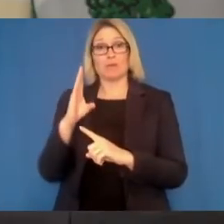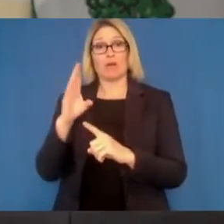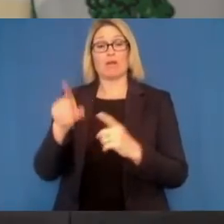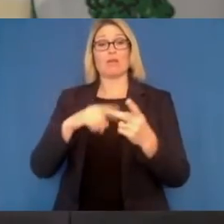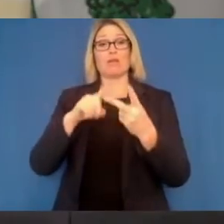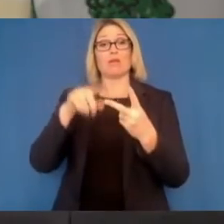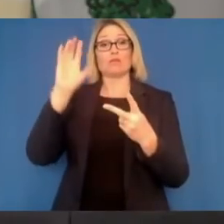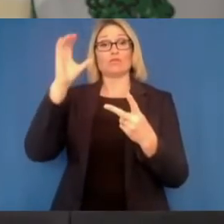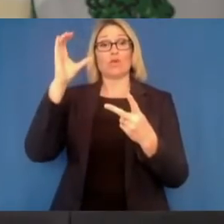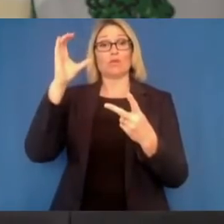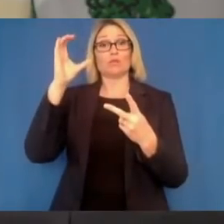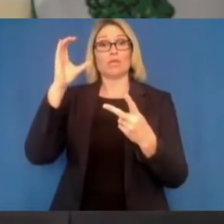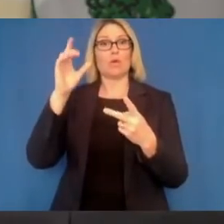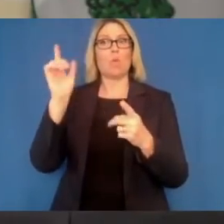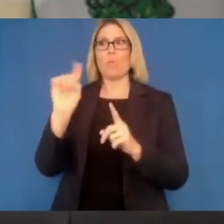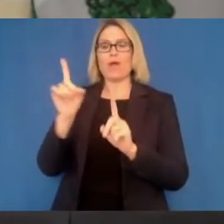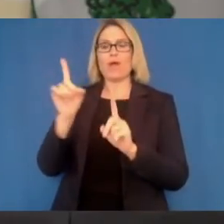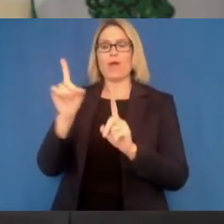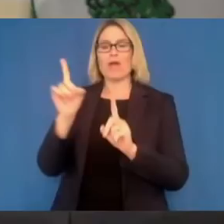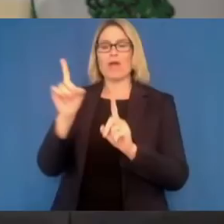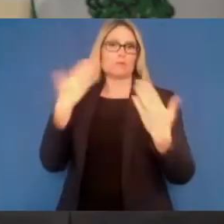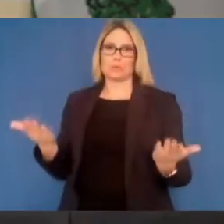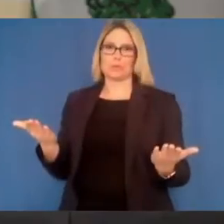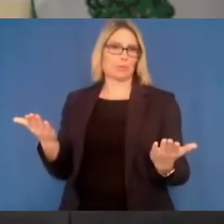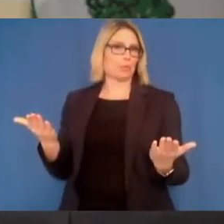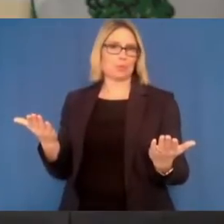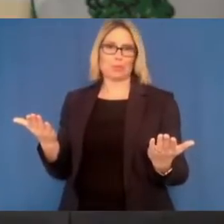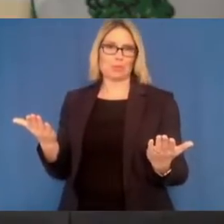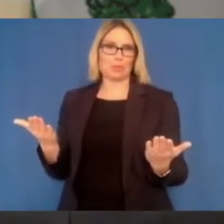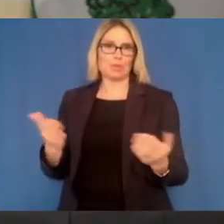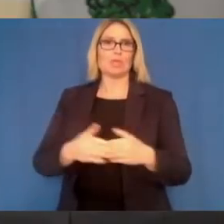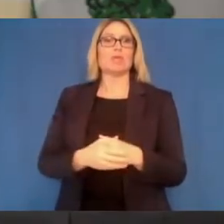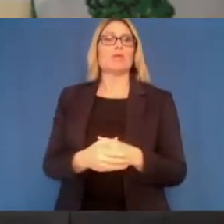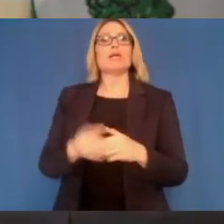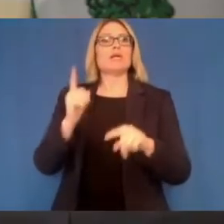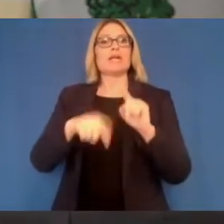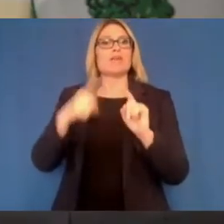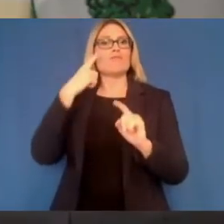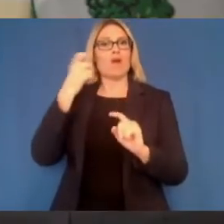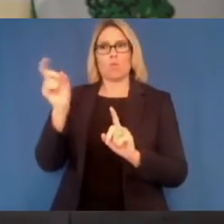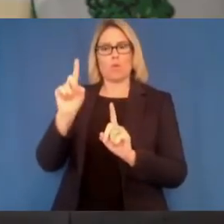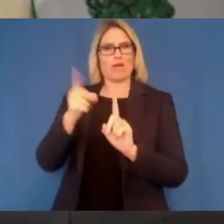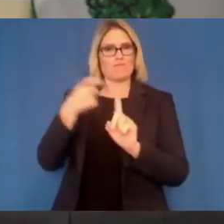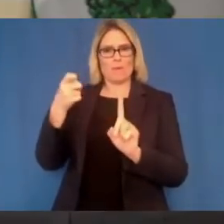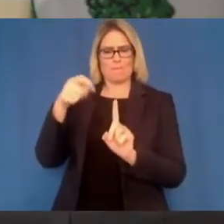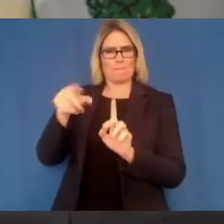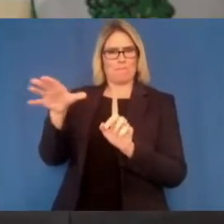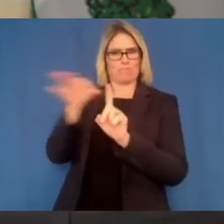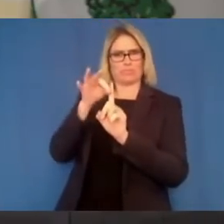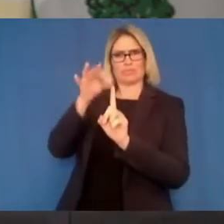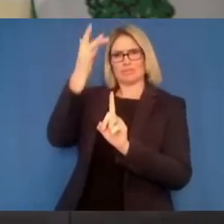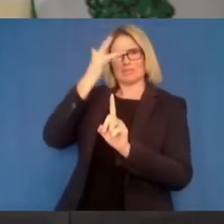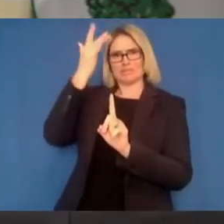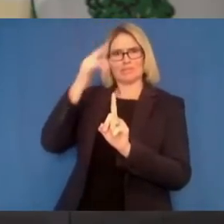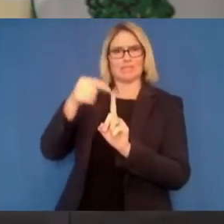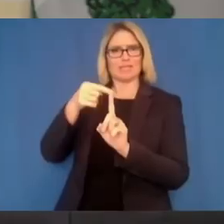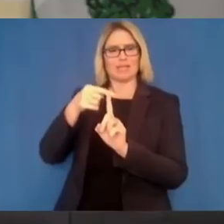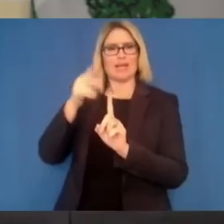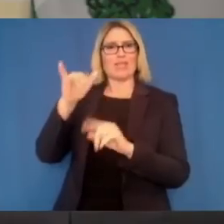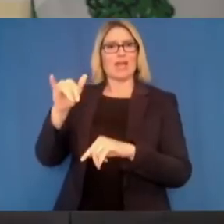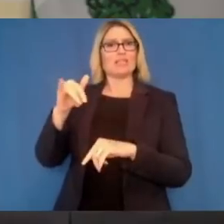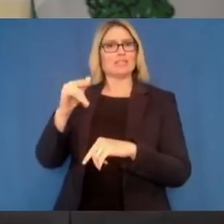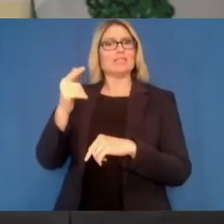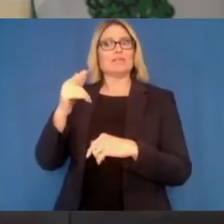been able to determine a link. And in both clusters, we have not been able to determine a source. So this is, as we have said for a number of days, cause